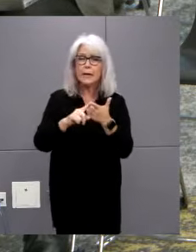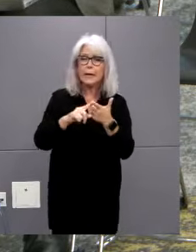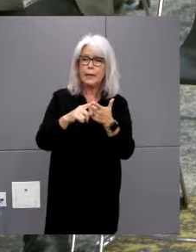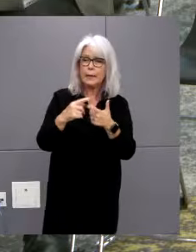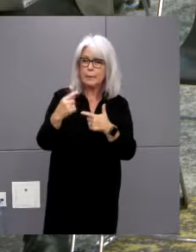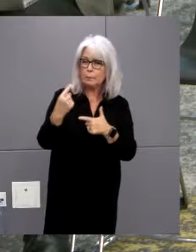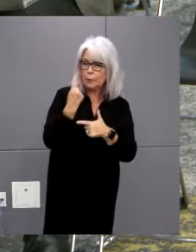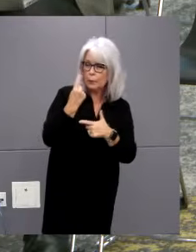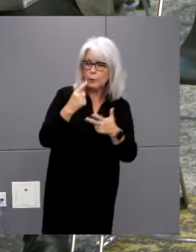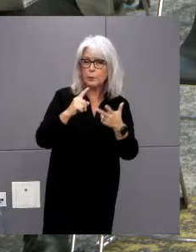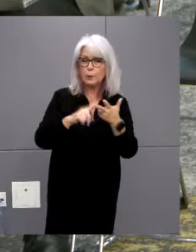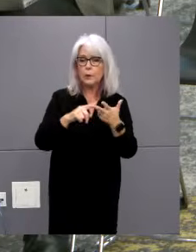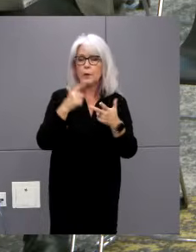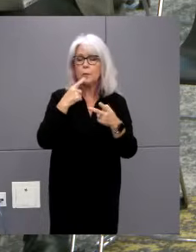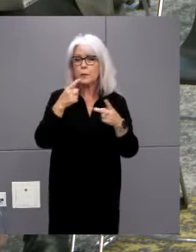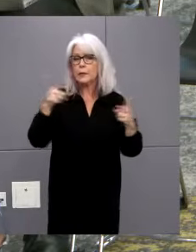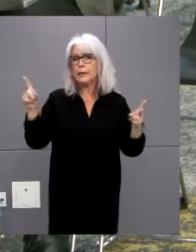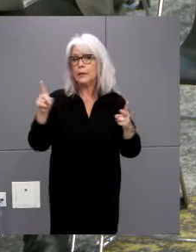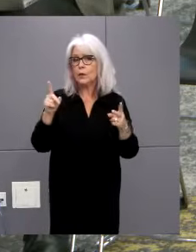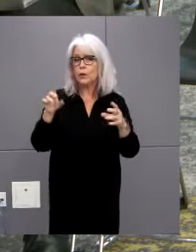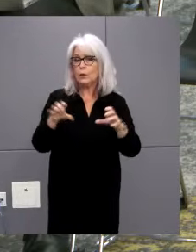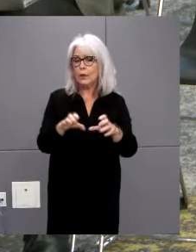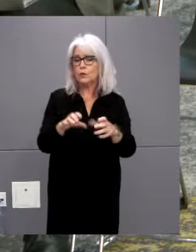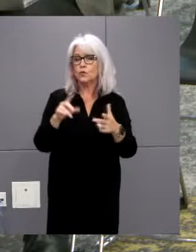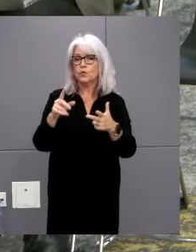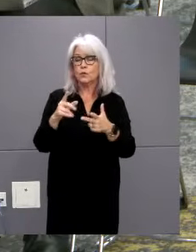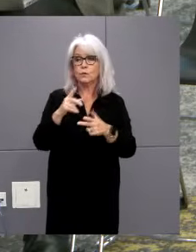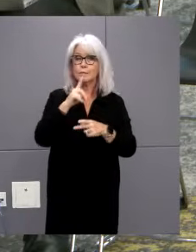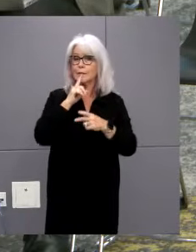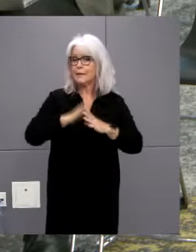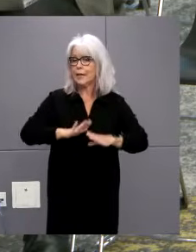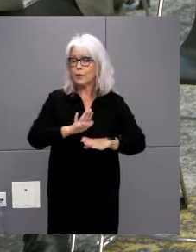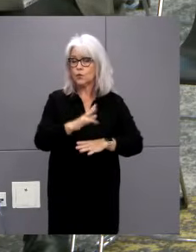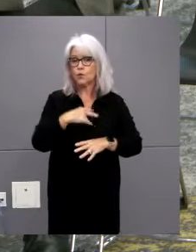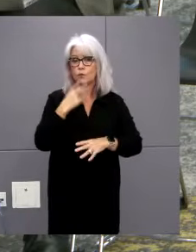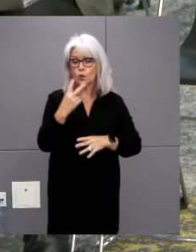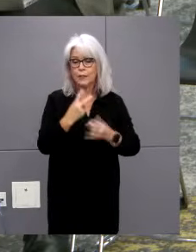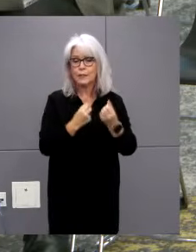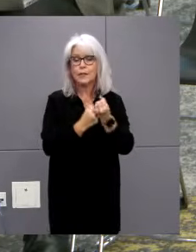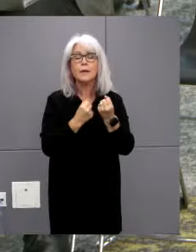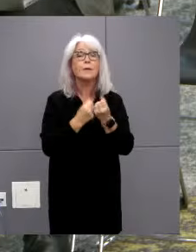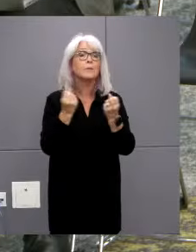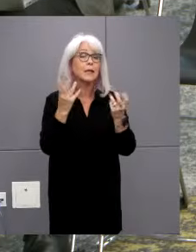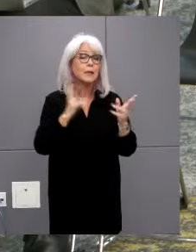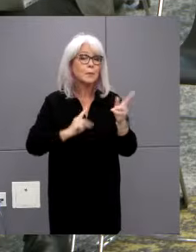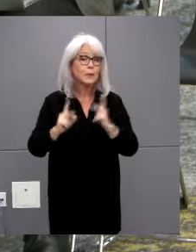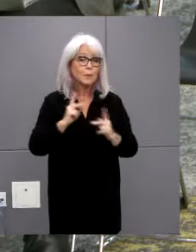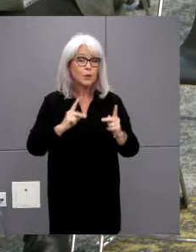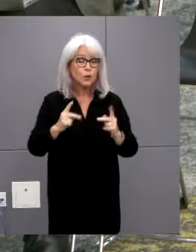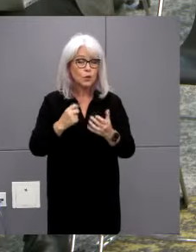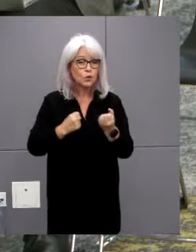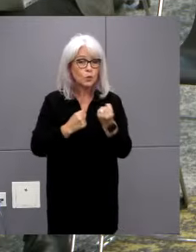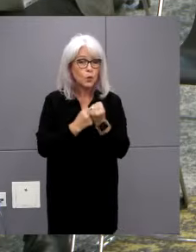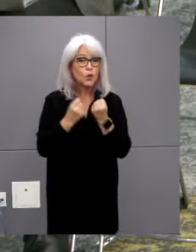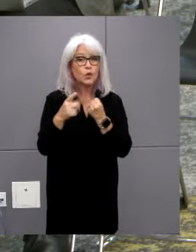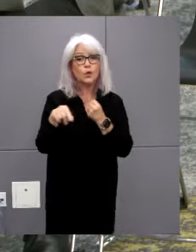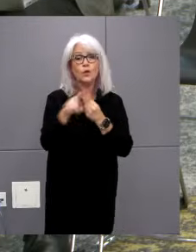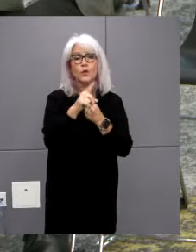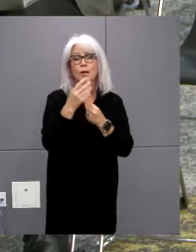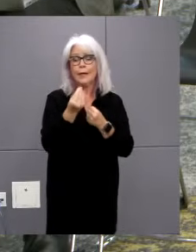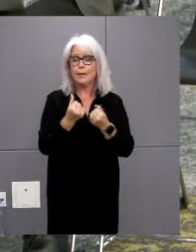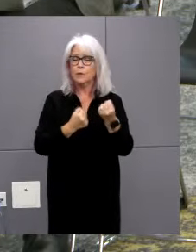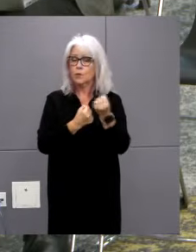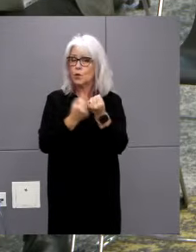political activists to silence your voices. Many people in this community support you and appreciate your courage to stand firm even when